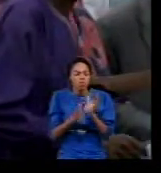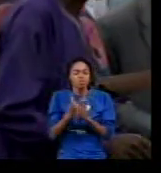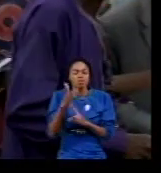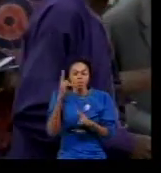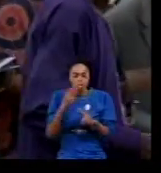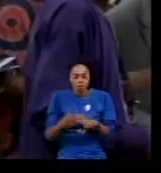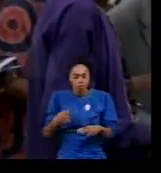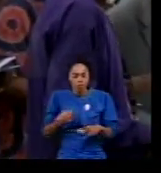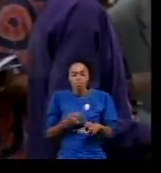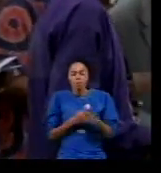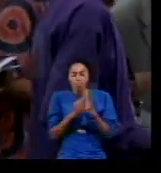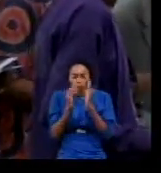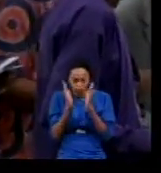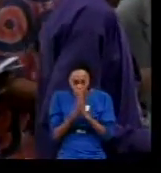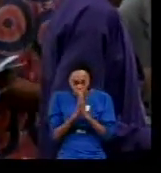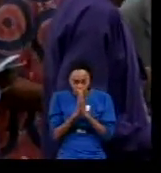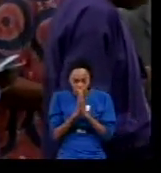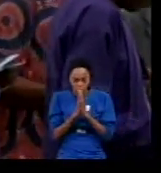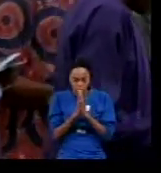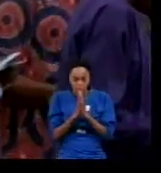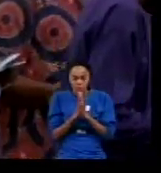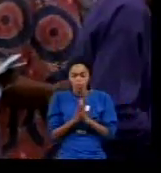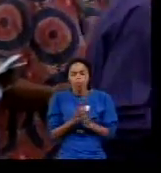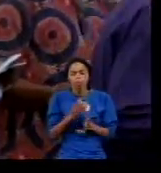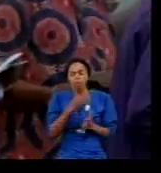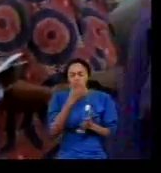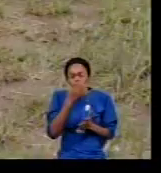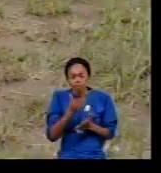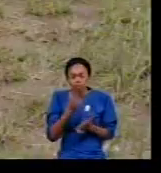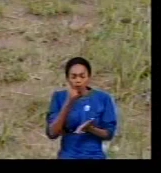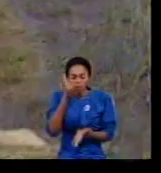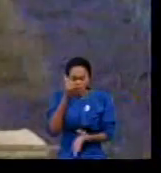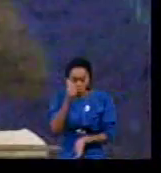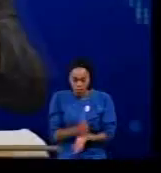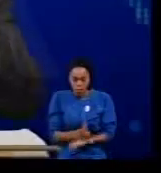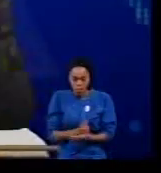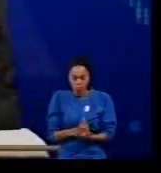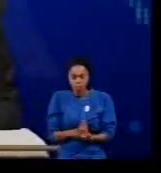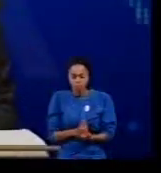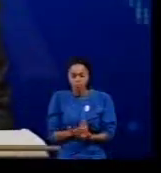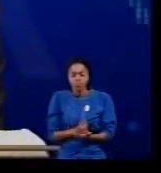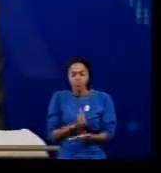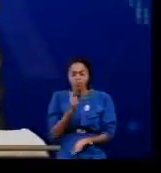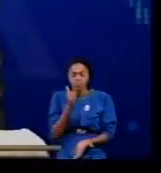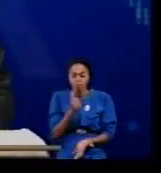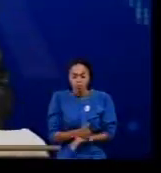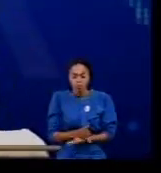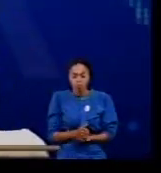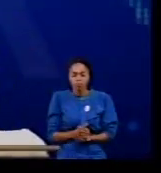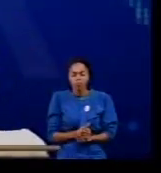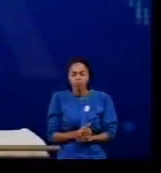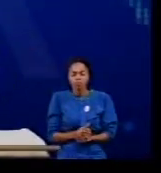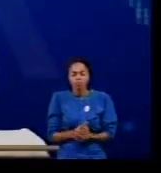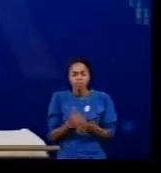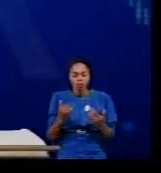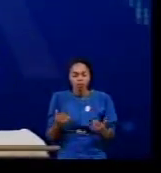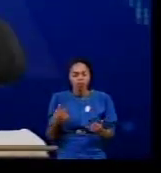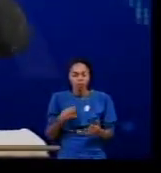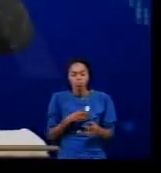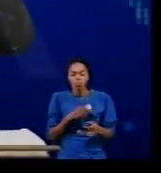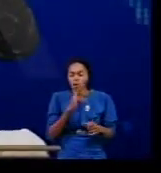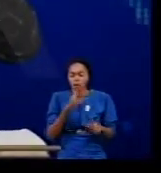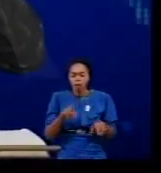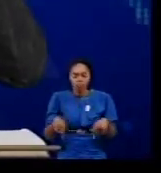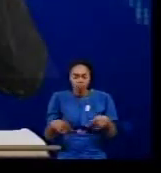couldn't do anything. That's why, as you read the story of Gideon, you'll find all the things he tried to do to dodge the call of